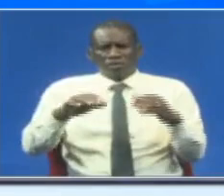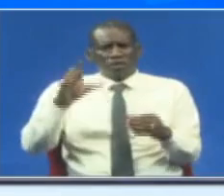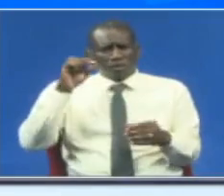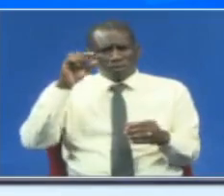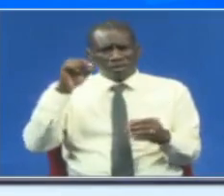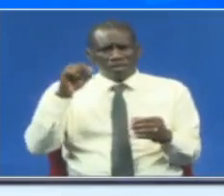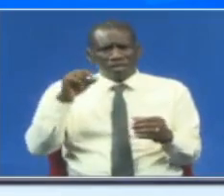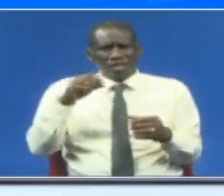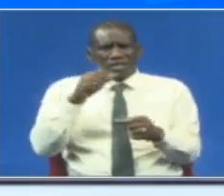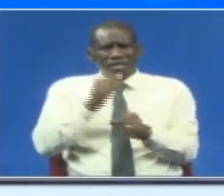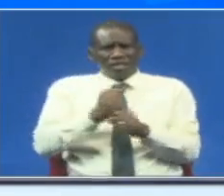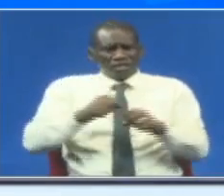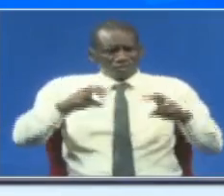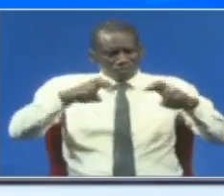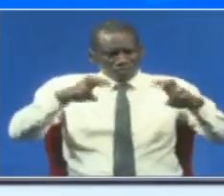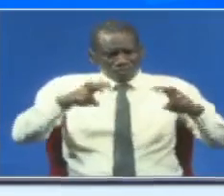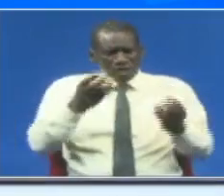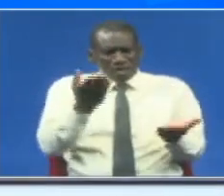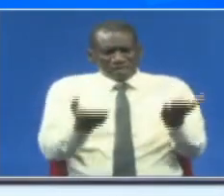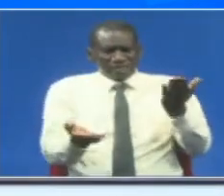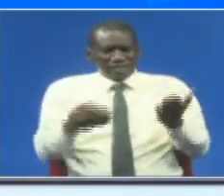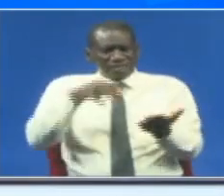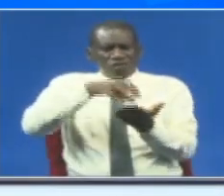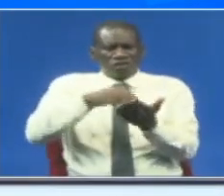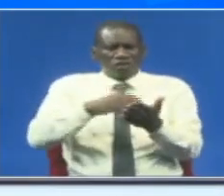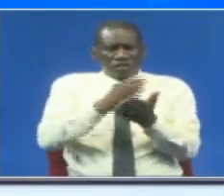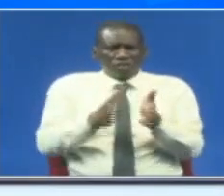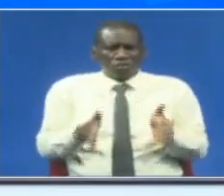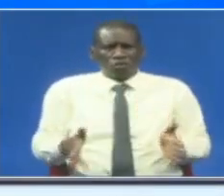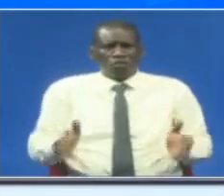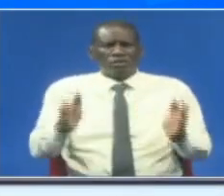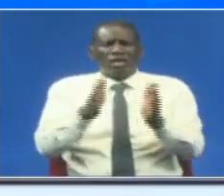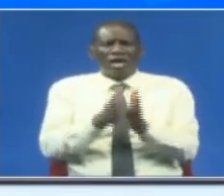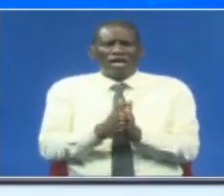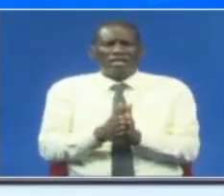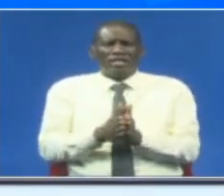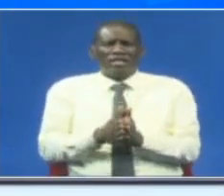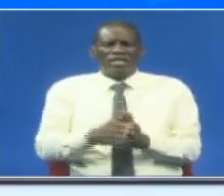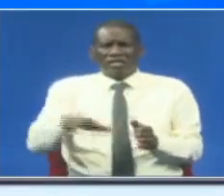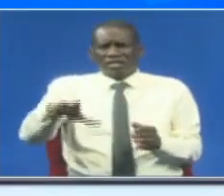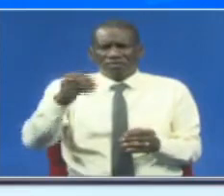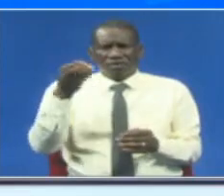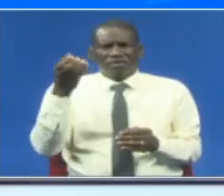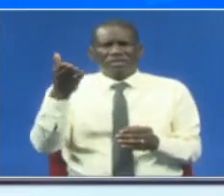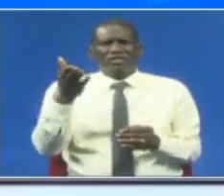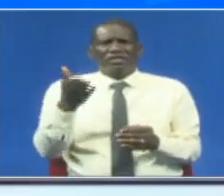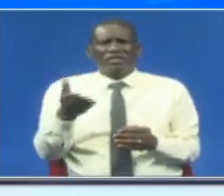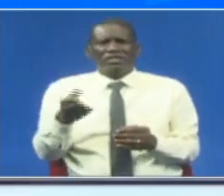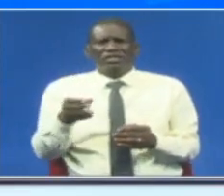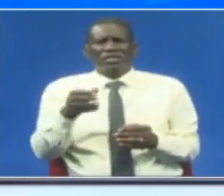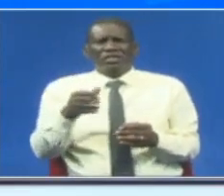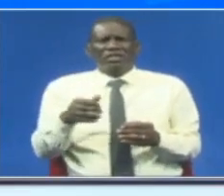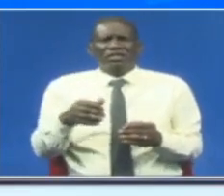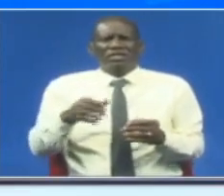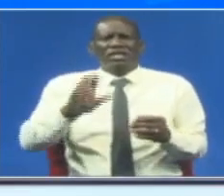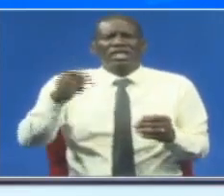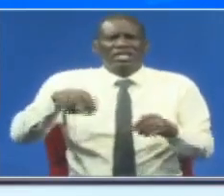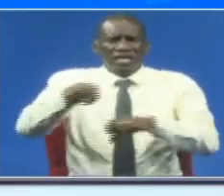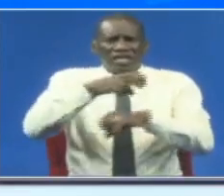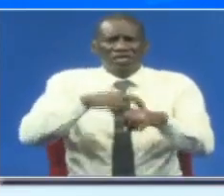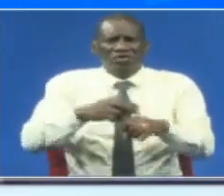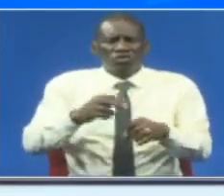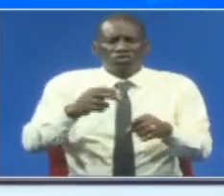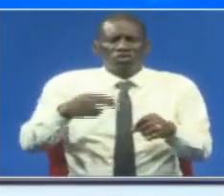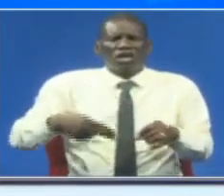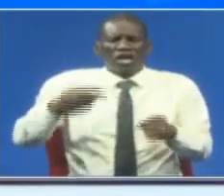undertook the assignment of assessing the status of some of the roads, and the findings are saddening. That notwithstanding, the Kenya National Highways